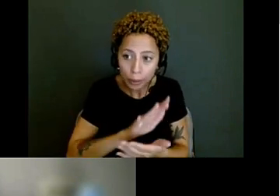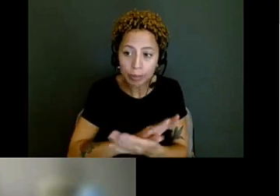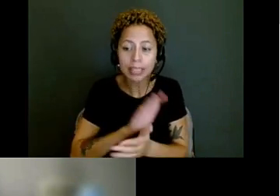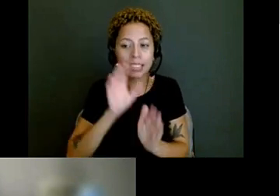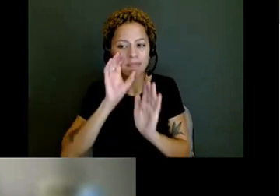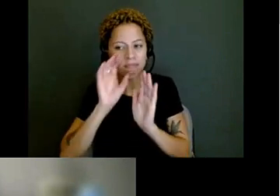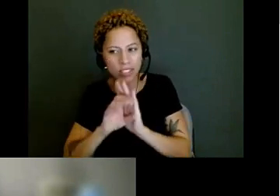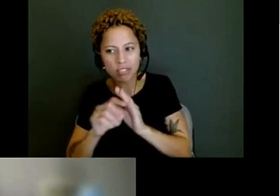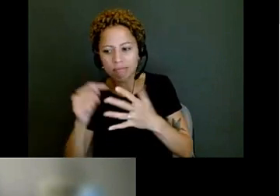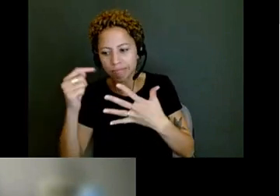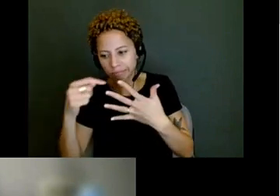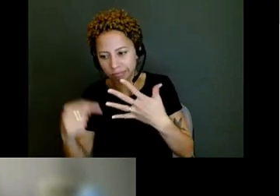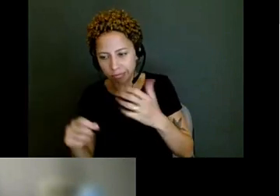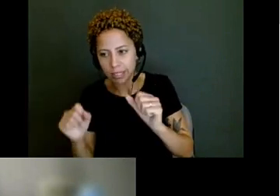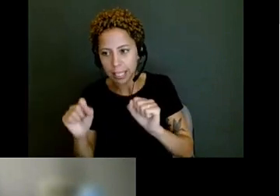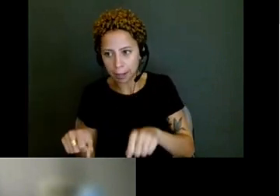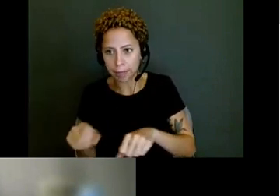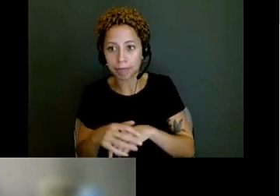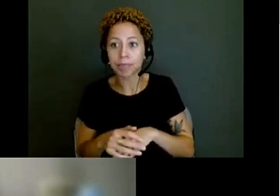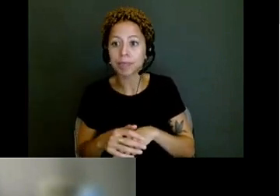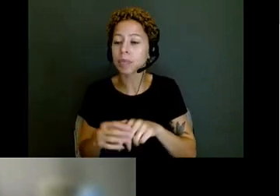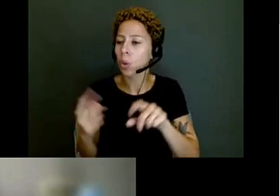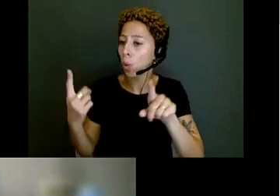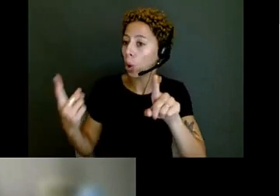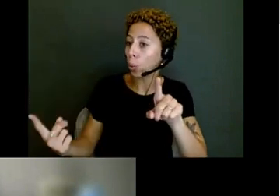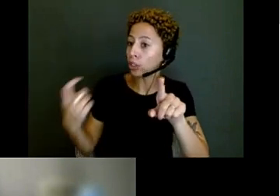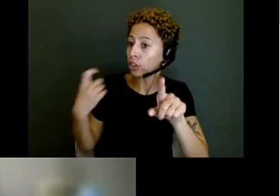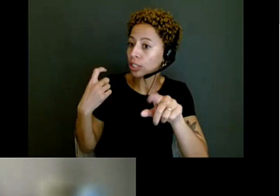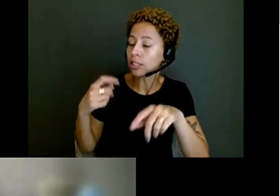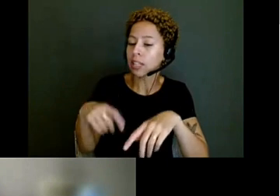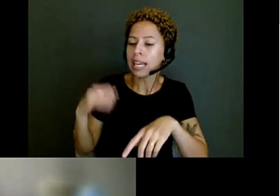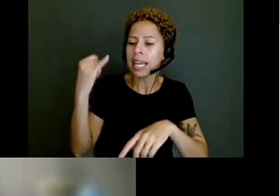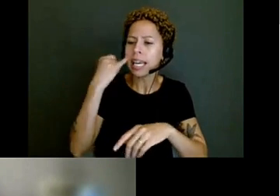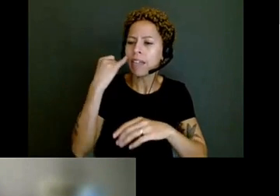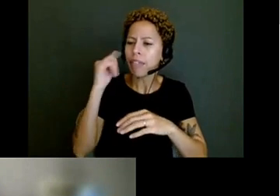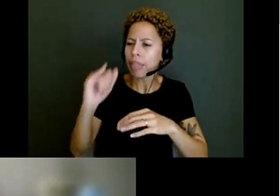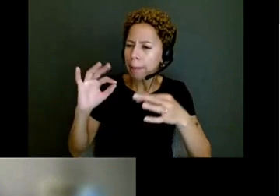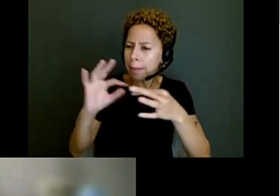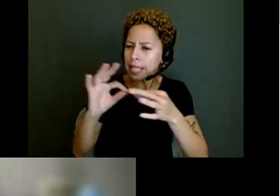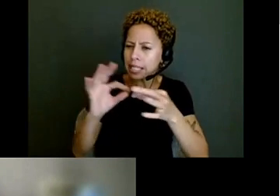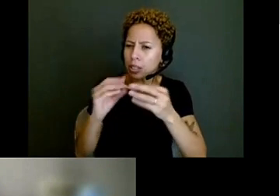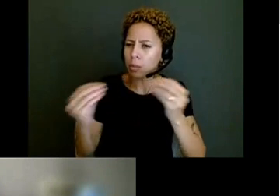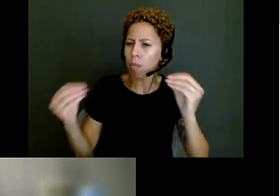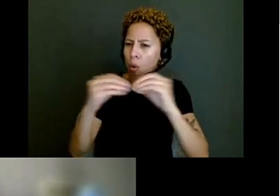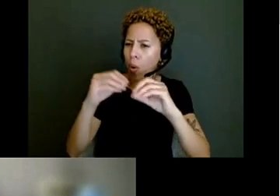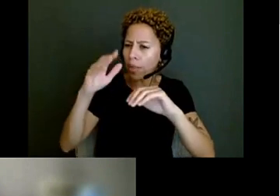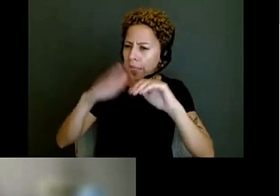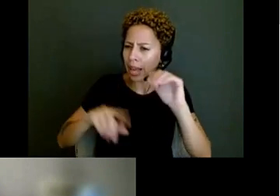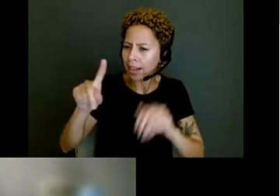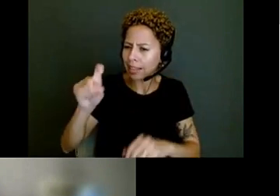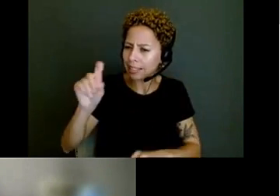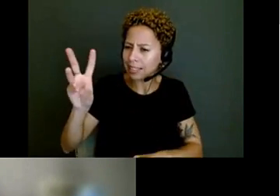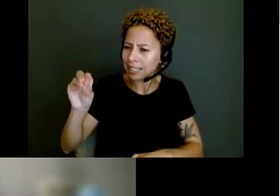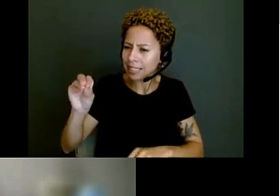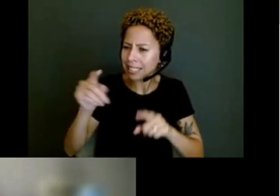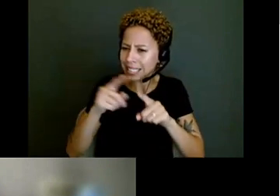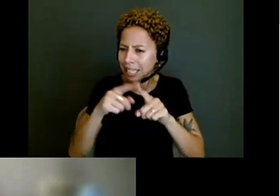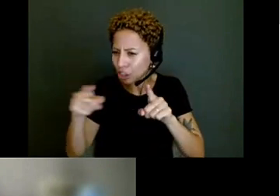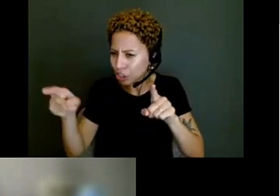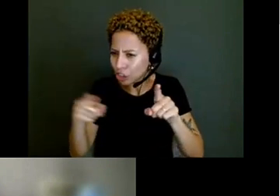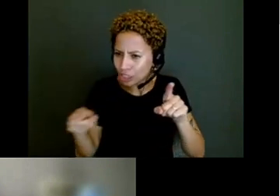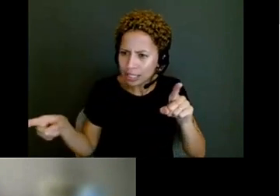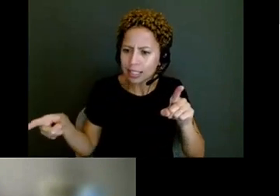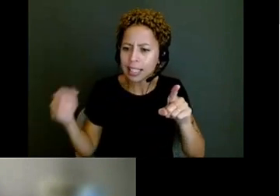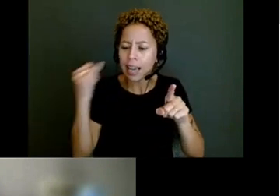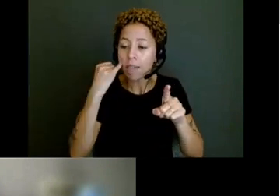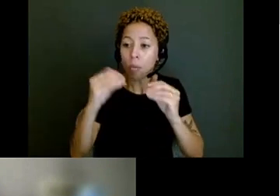quick question from the group. If the message is more than 160 characters, does it use multiple credits or goes as 2 messages? How would that work if the message is